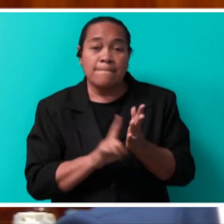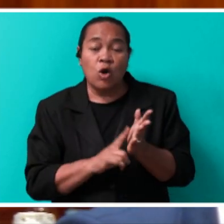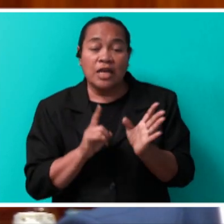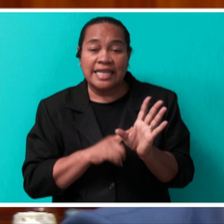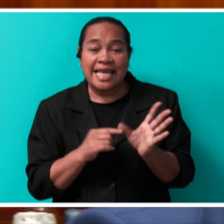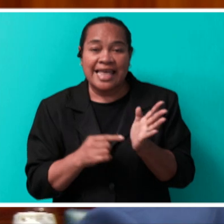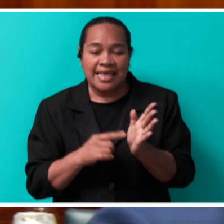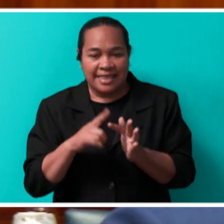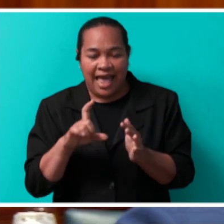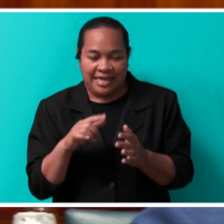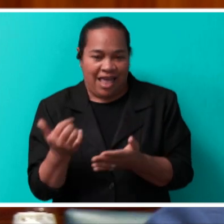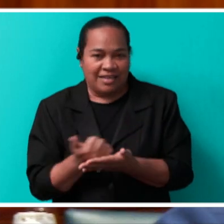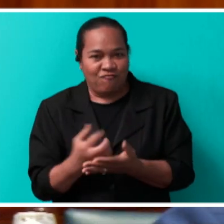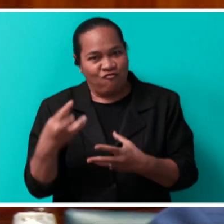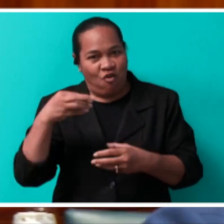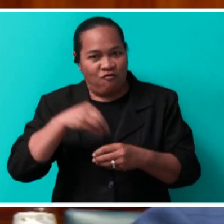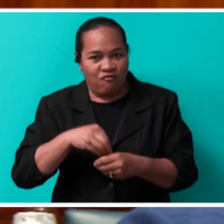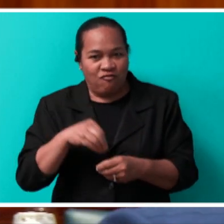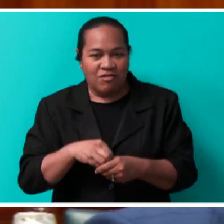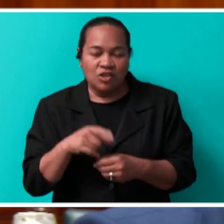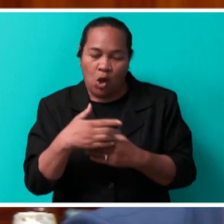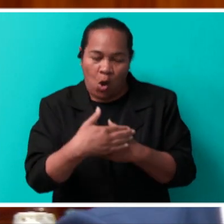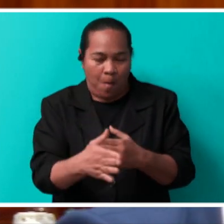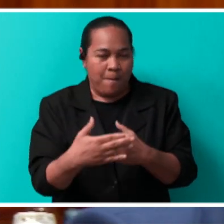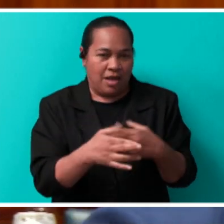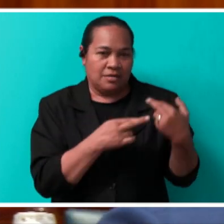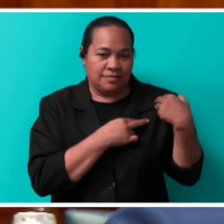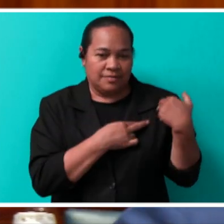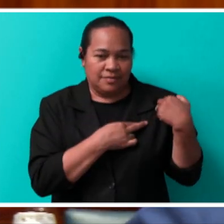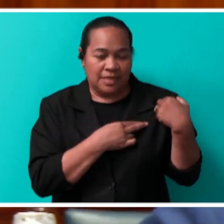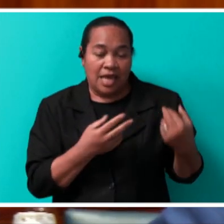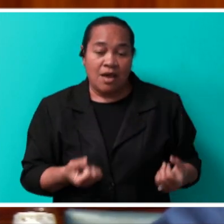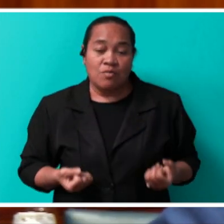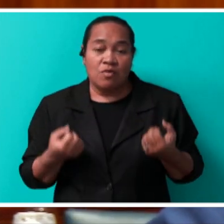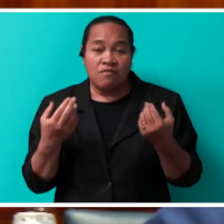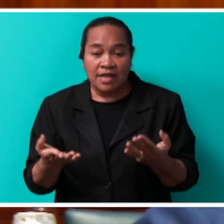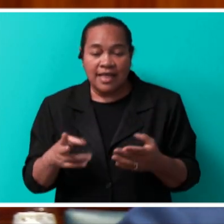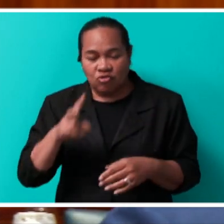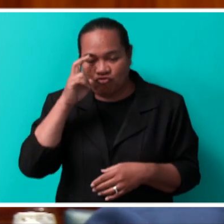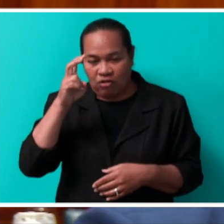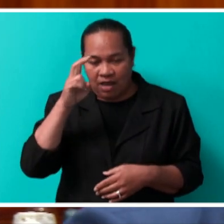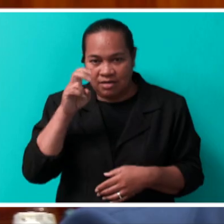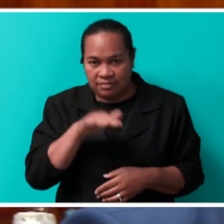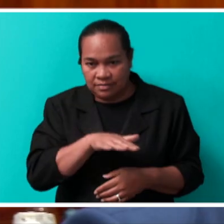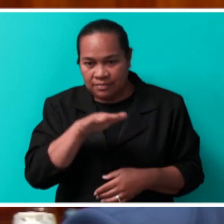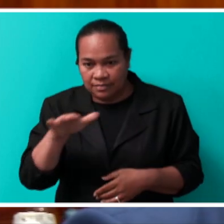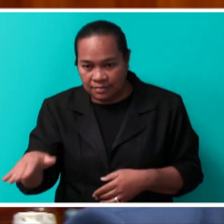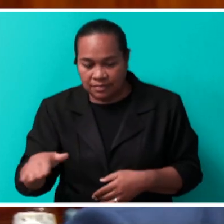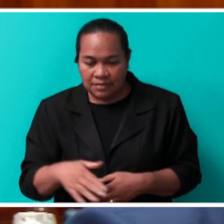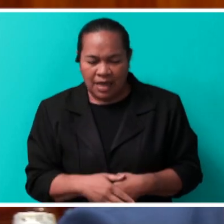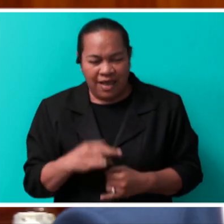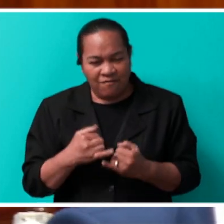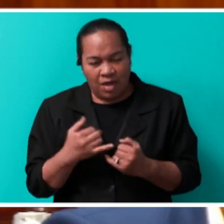involved in opening them up and providing the necessary training. Just a very